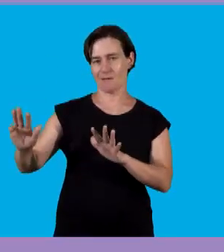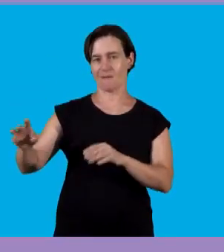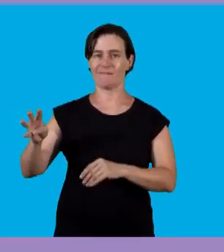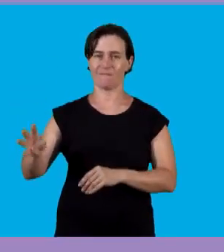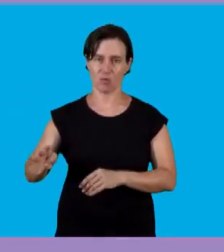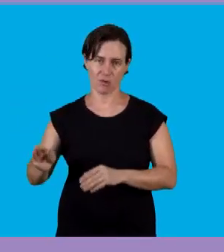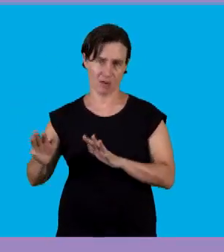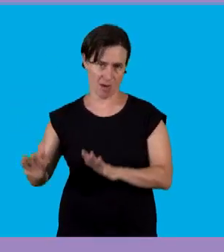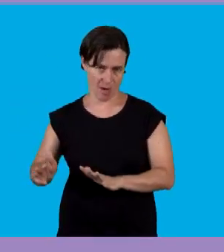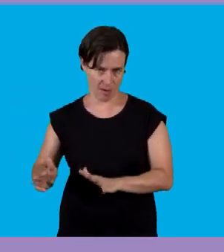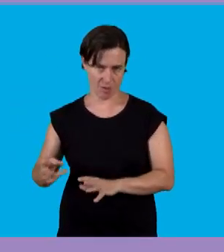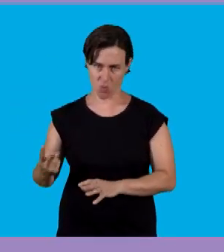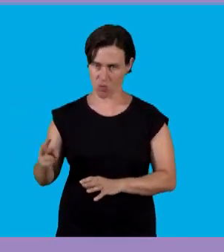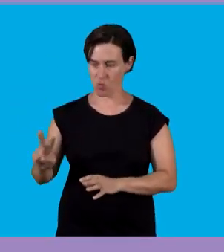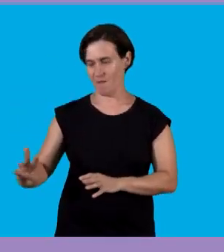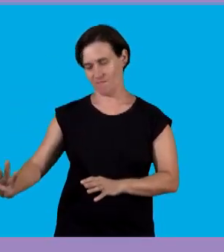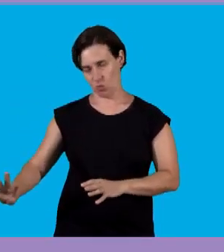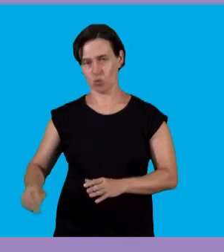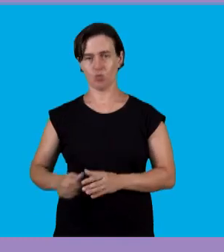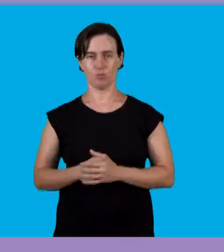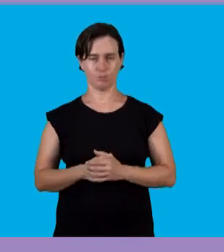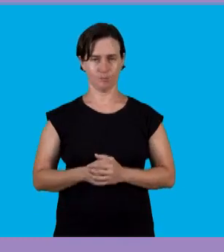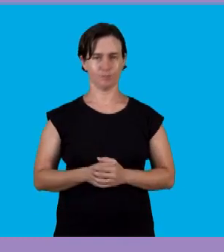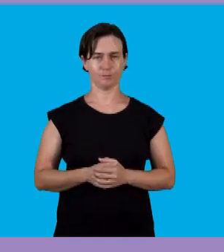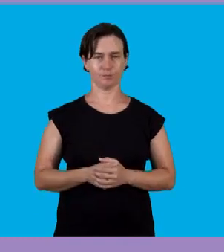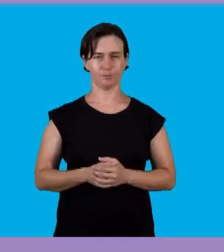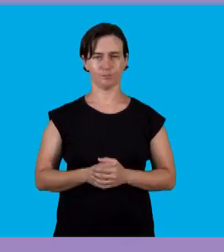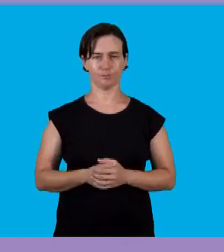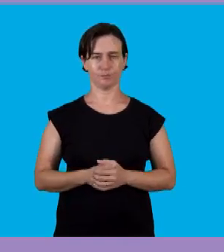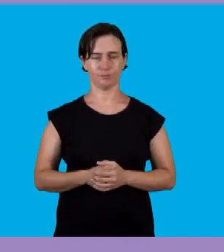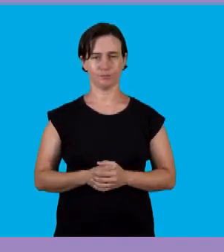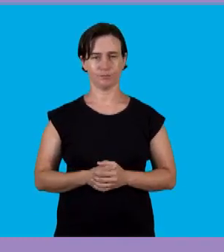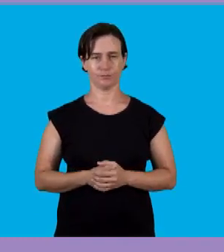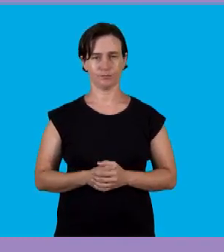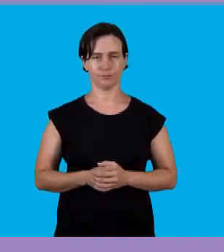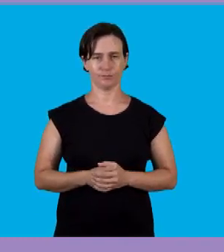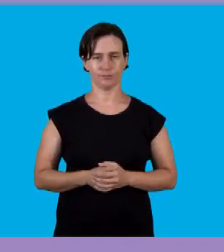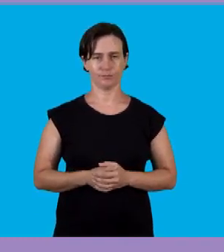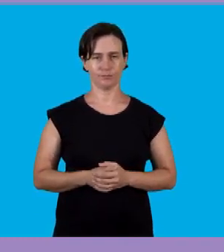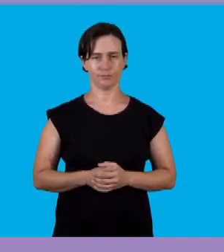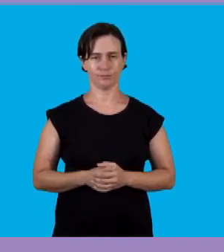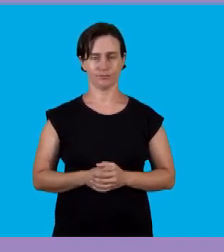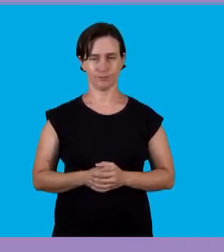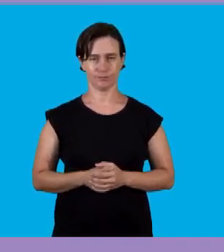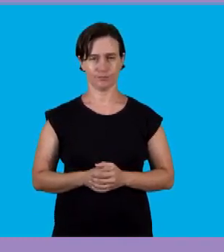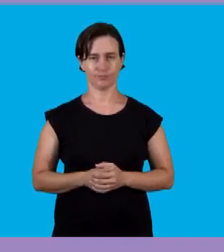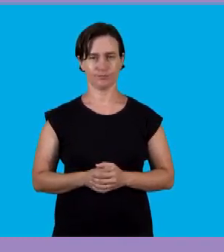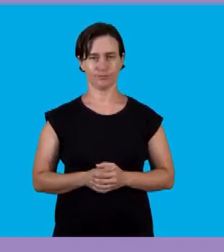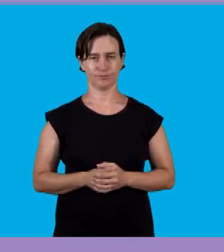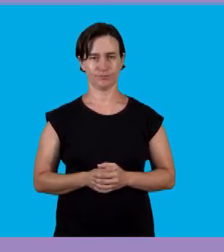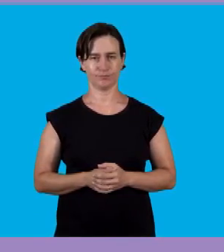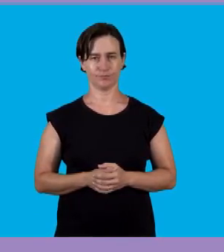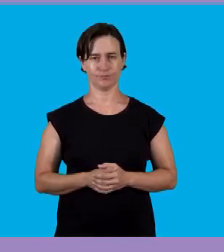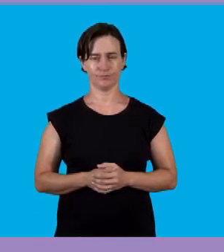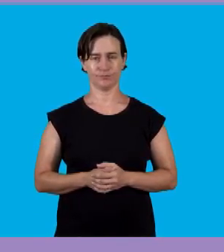value, 14 as the next input value, then we have 19, and then we